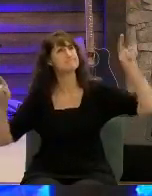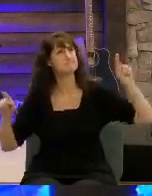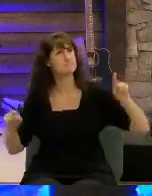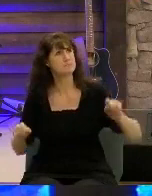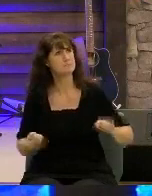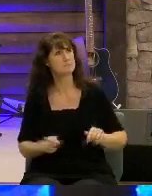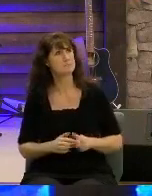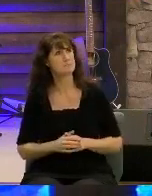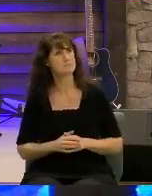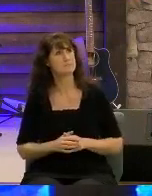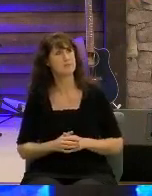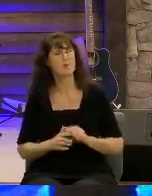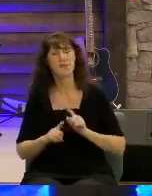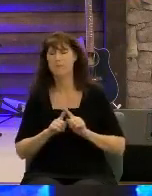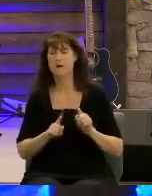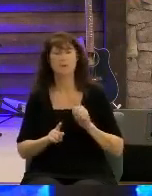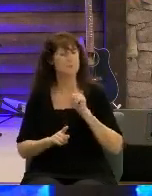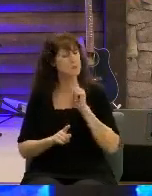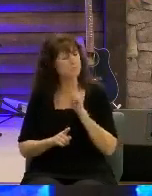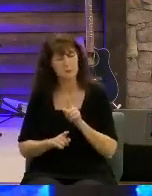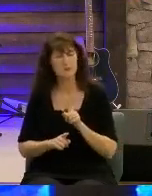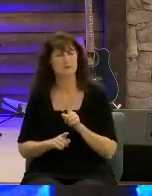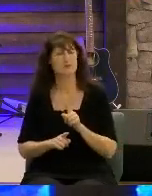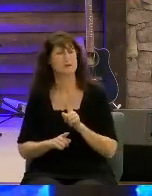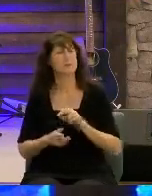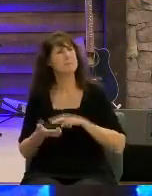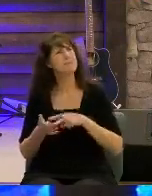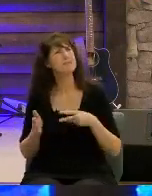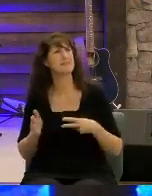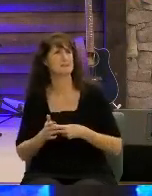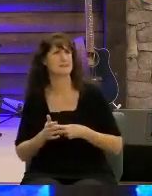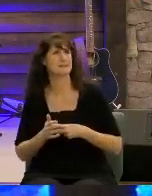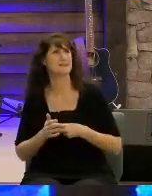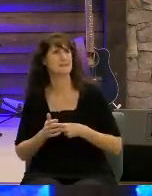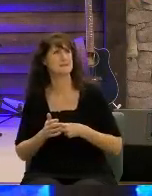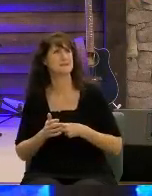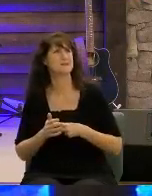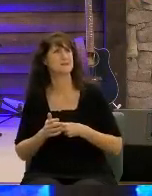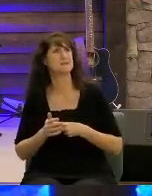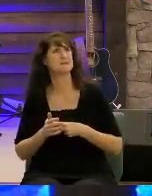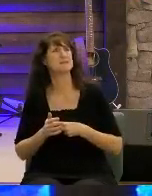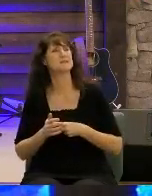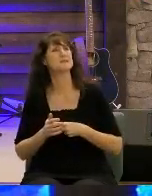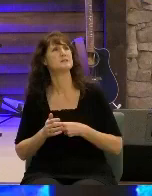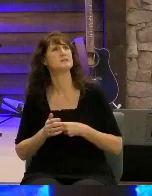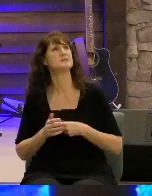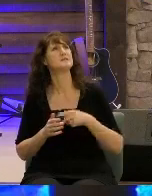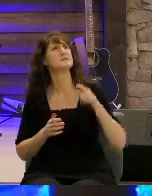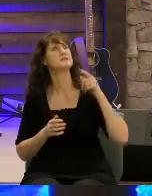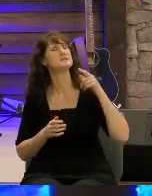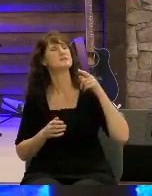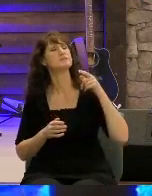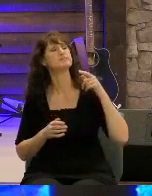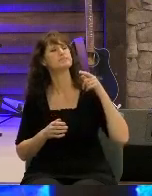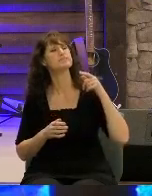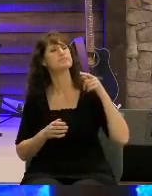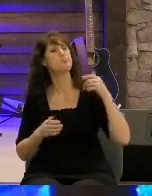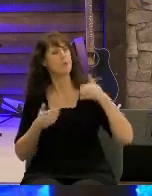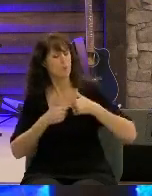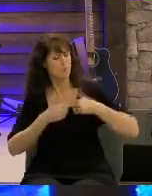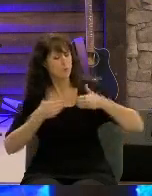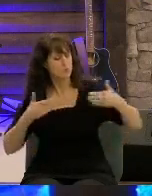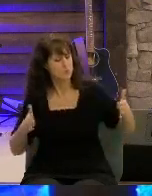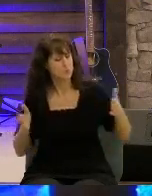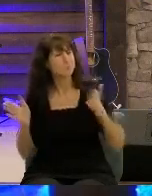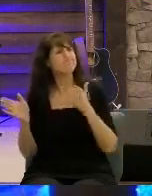yes. But are we real about it? Yes. Have your way in us, Lord. Have your way in us, Father. That